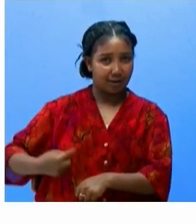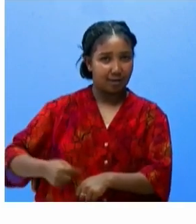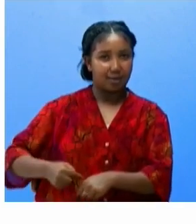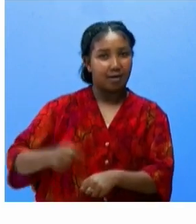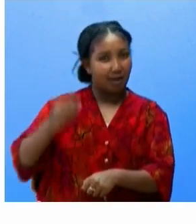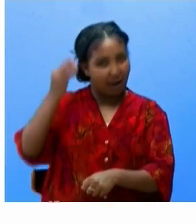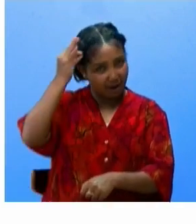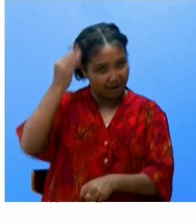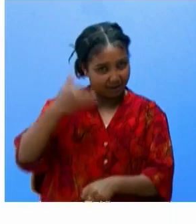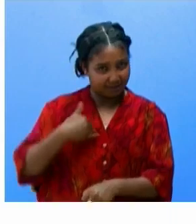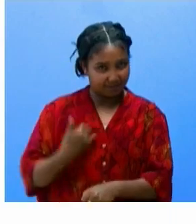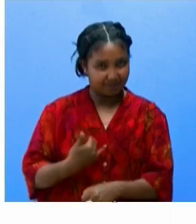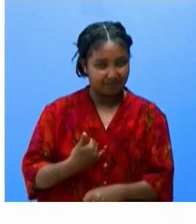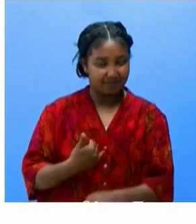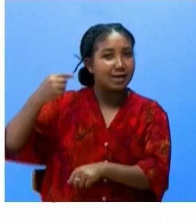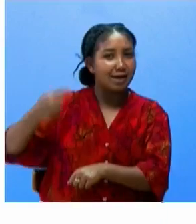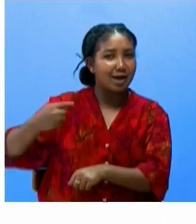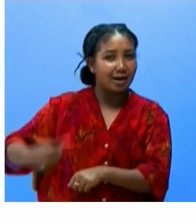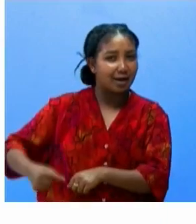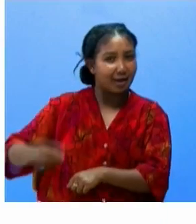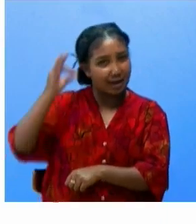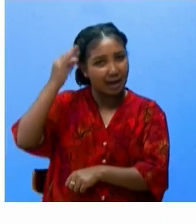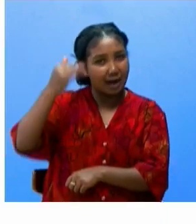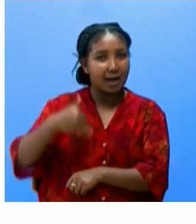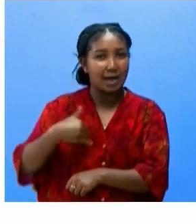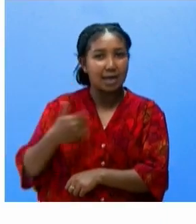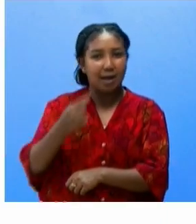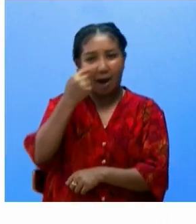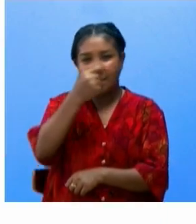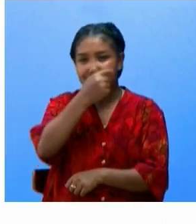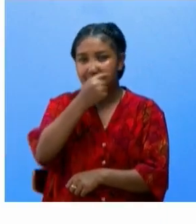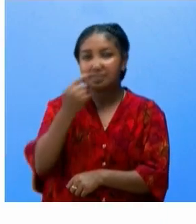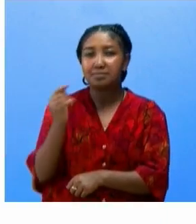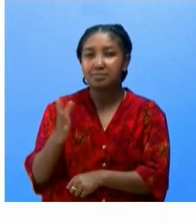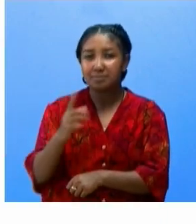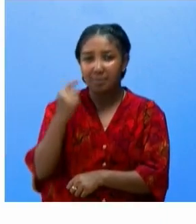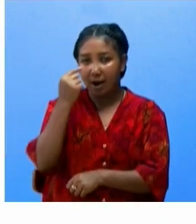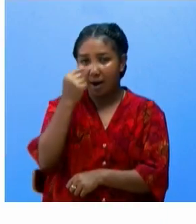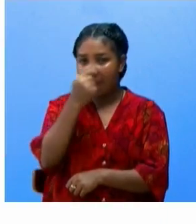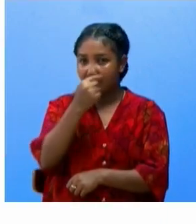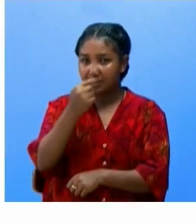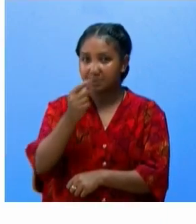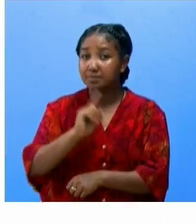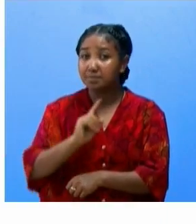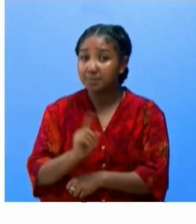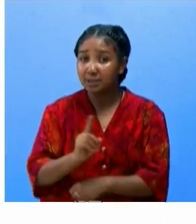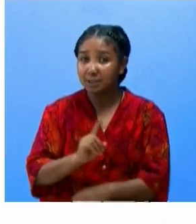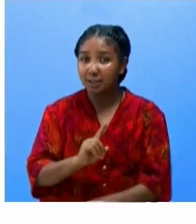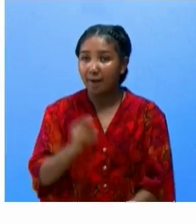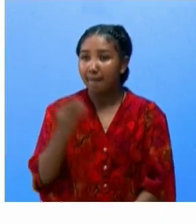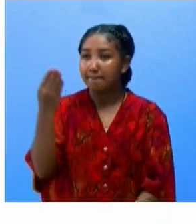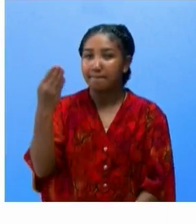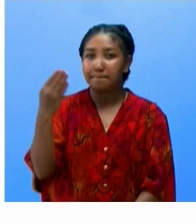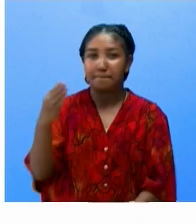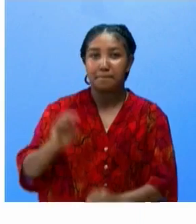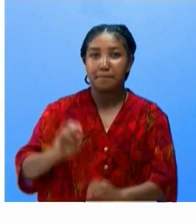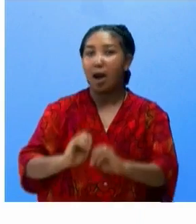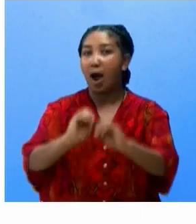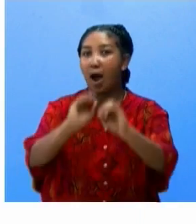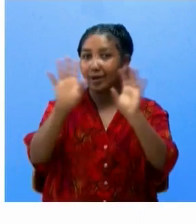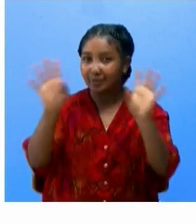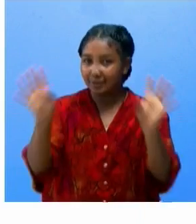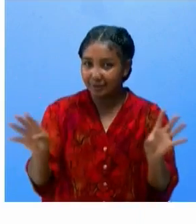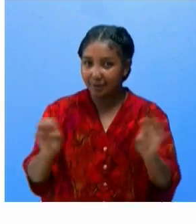hair. All right. How about her eyes? Read it carefully. It says what? Bright,